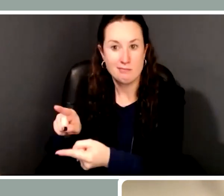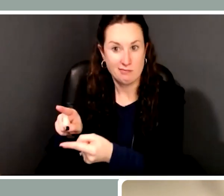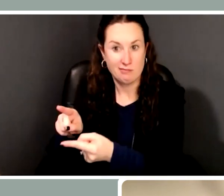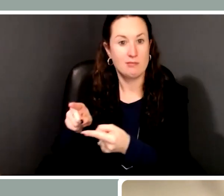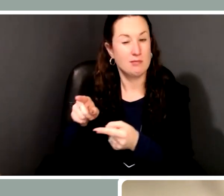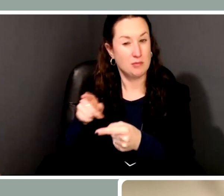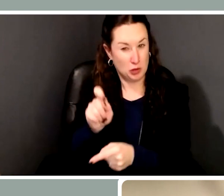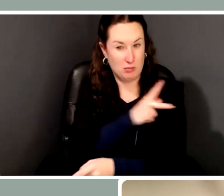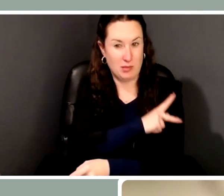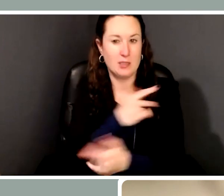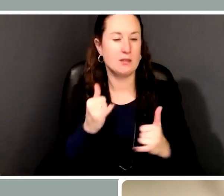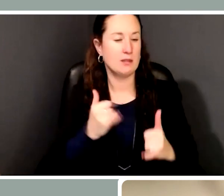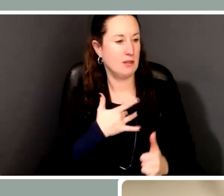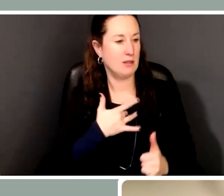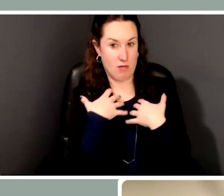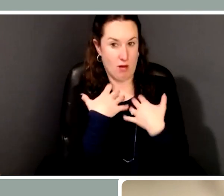well?